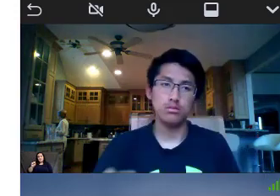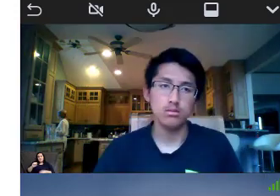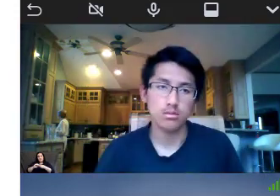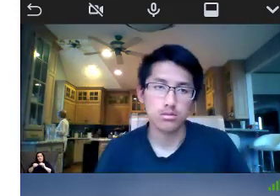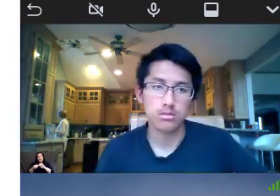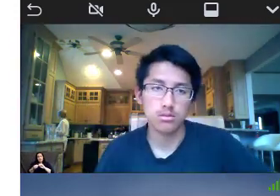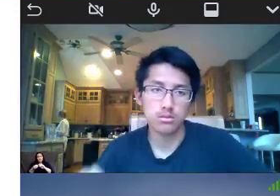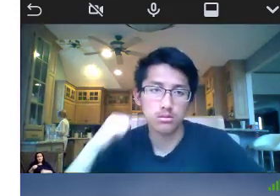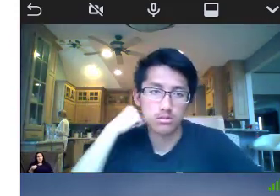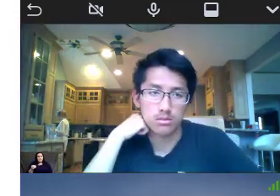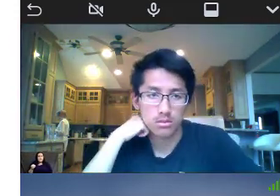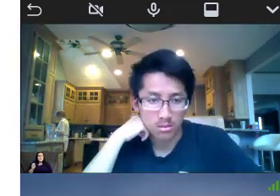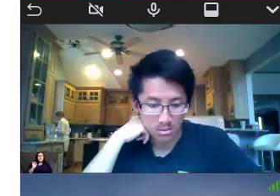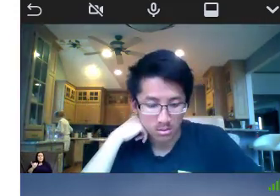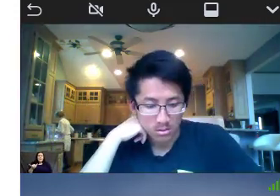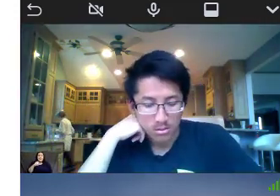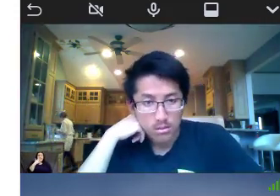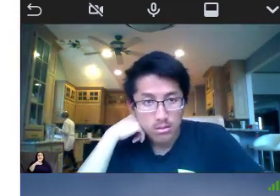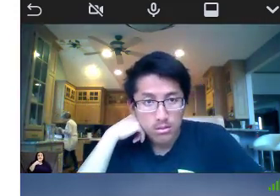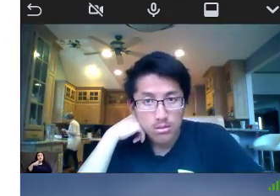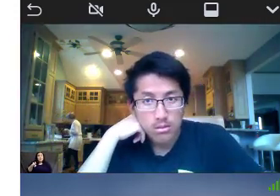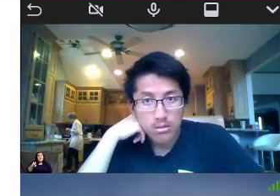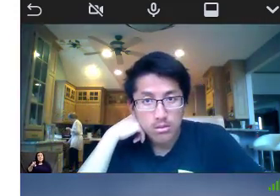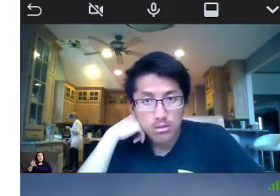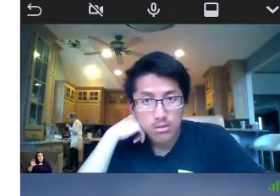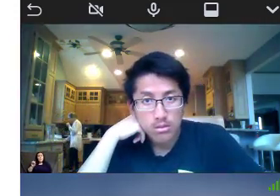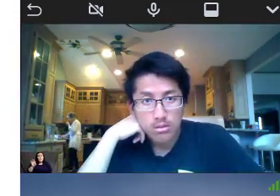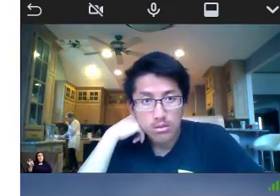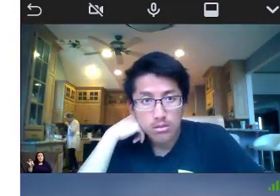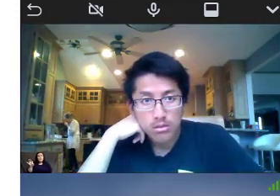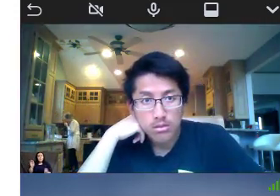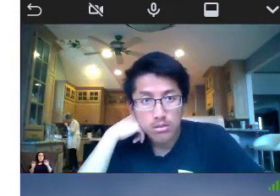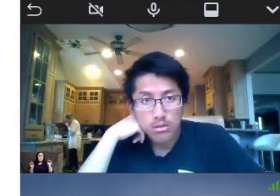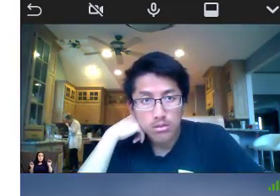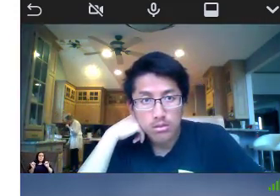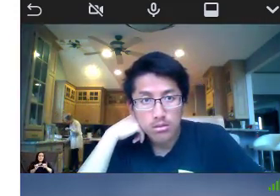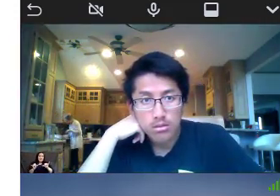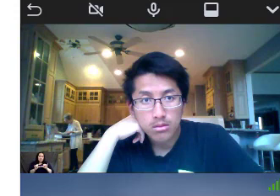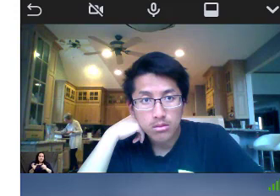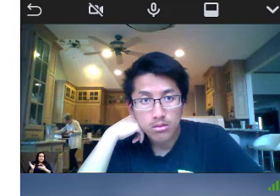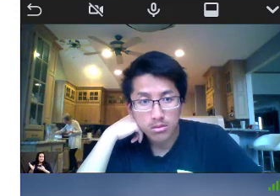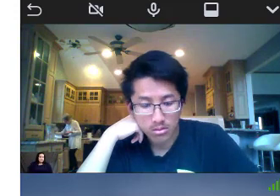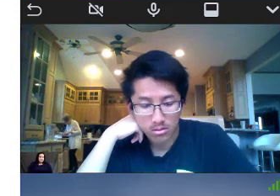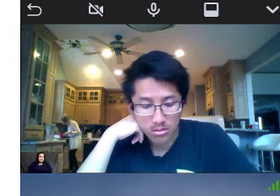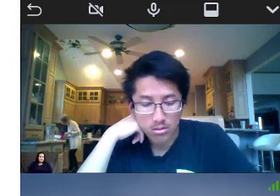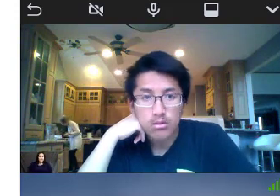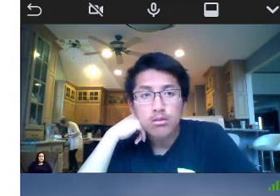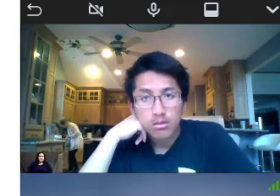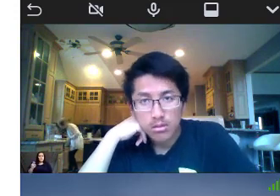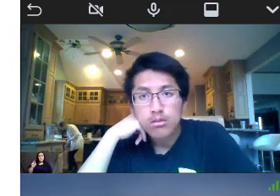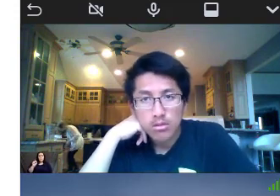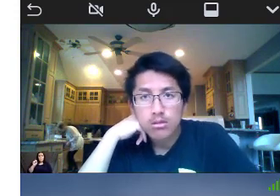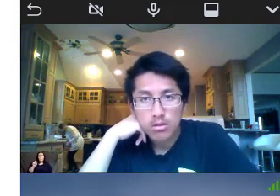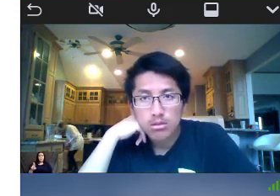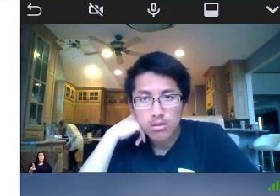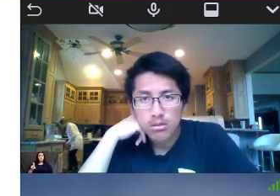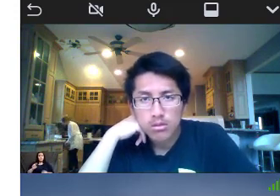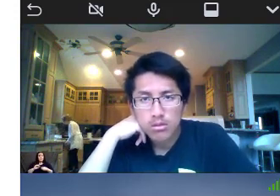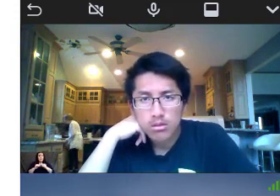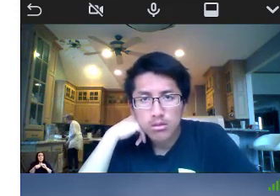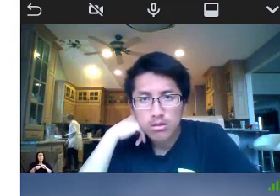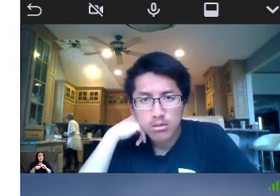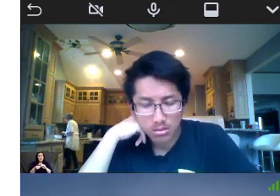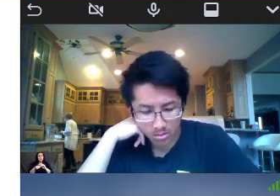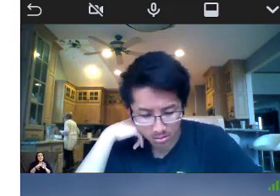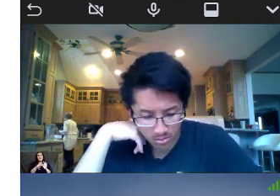heat transfer coefficient. So Nusselt number is a function of at least the Reynolds number,